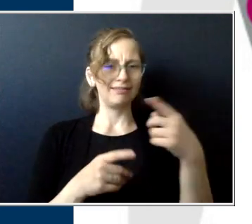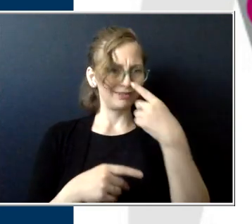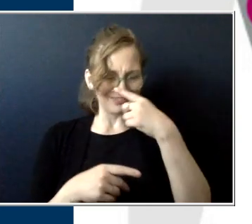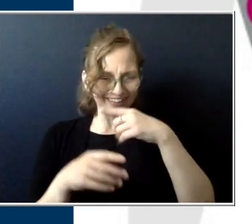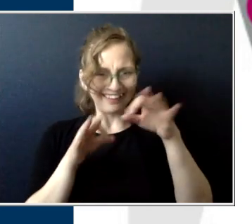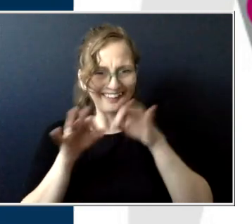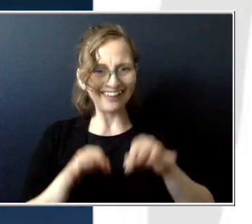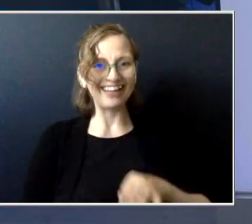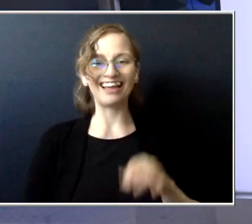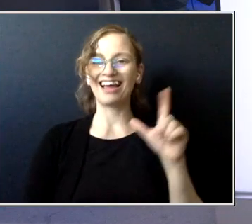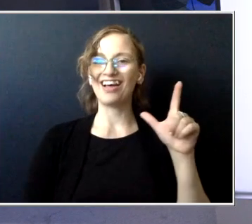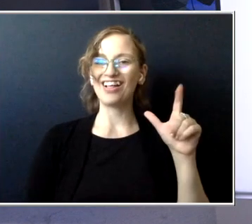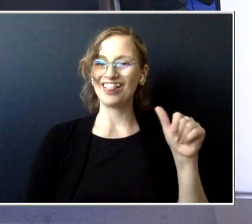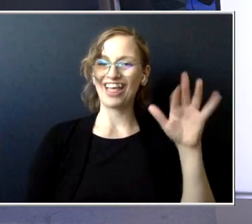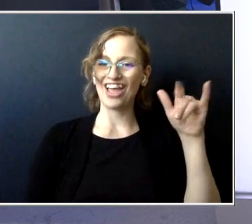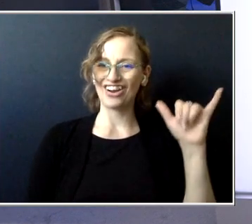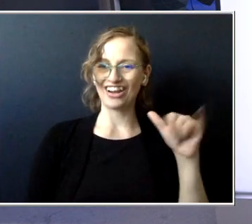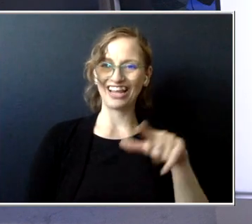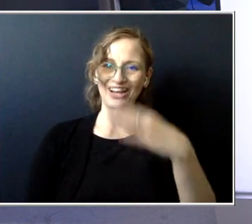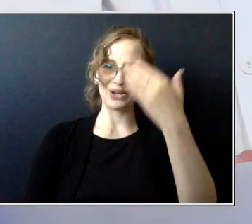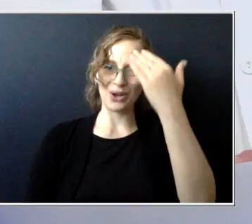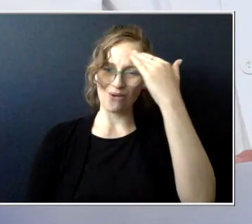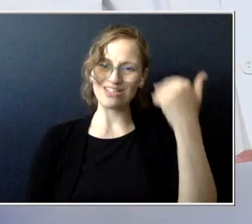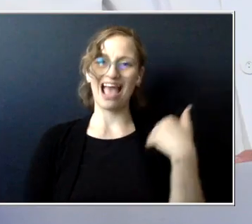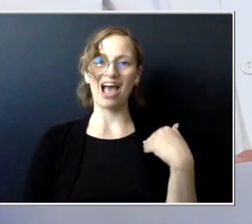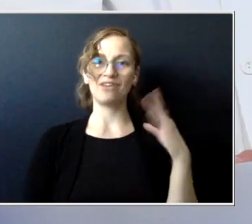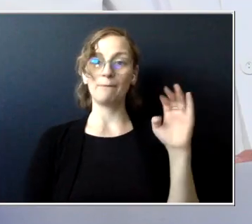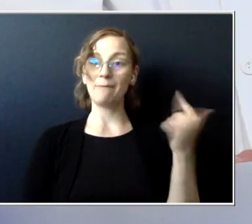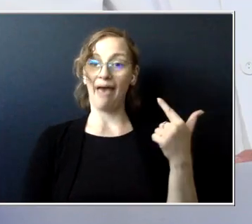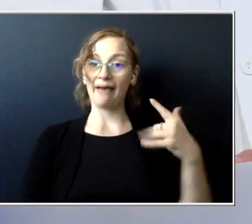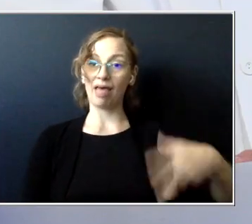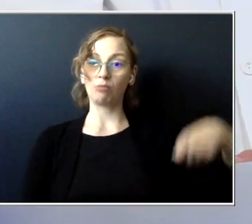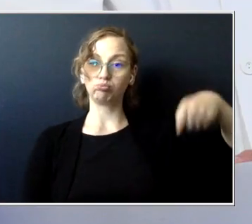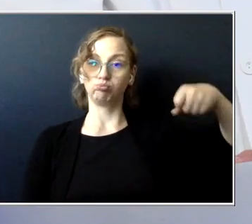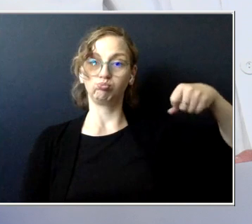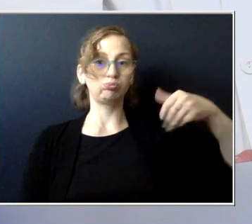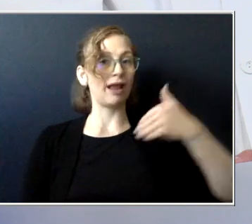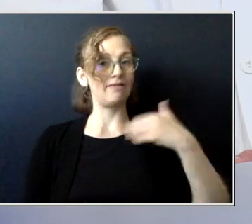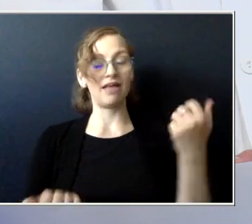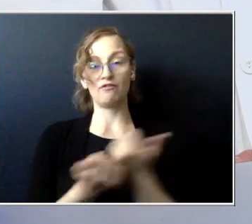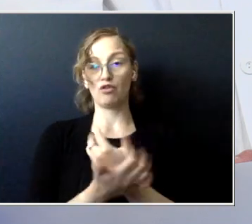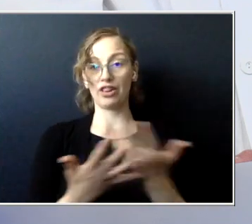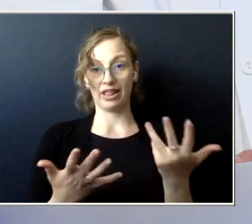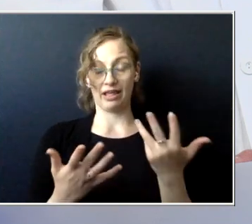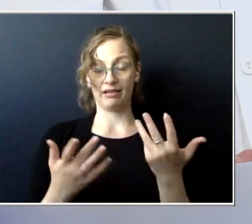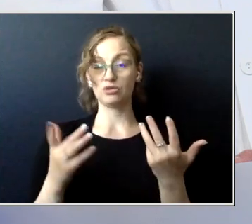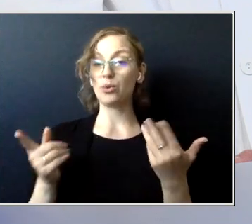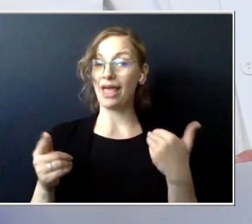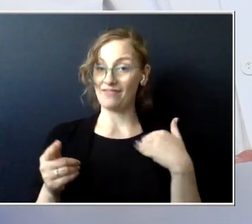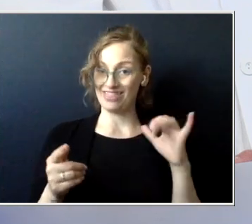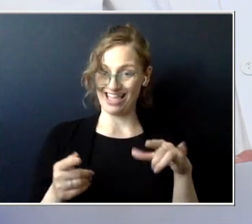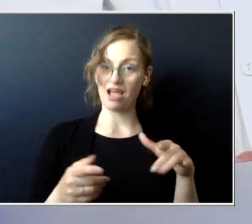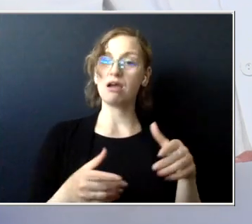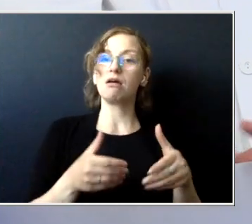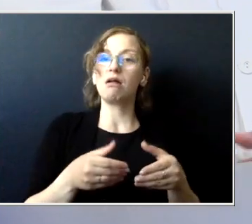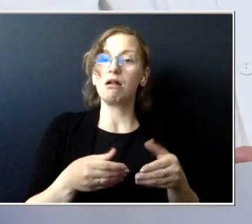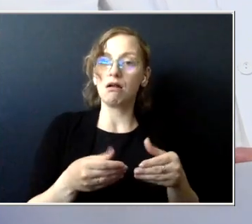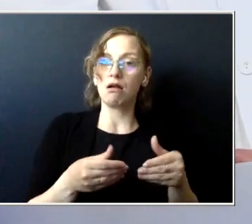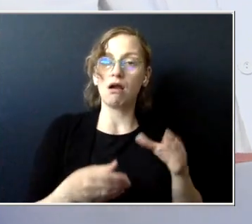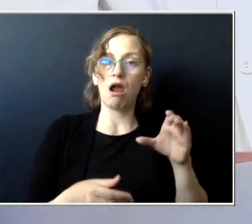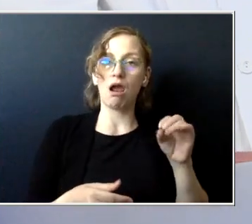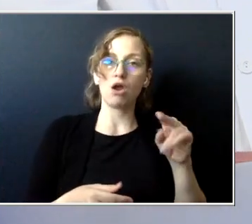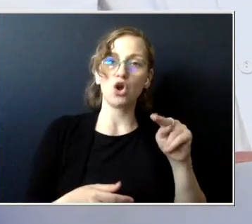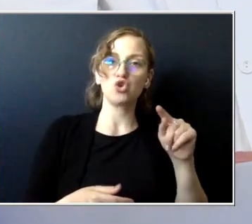and he has a bag that carries everything. So for Larry, he has this controller, and this controller is telling the pump what to